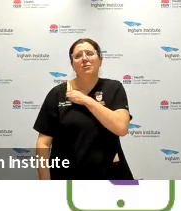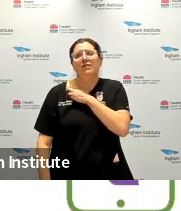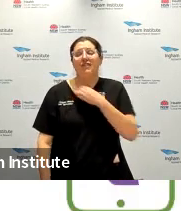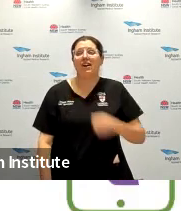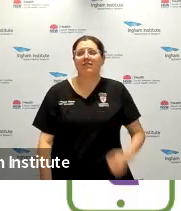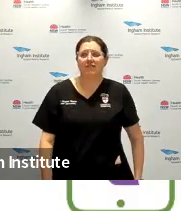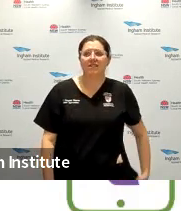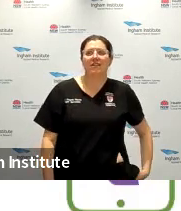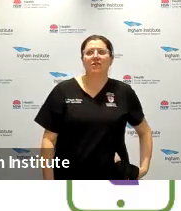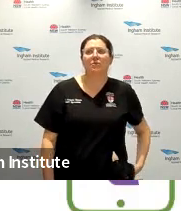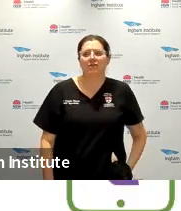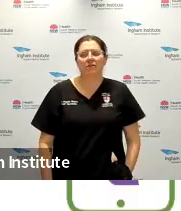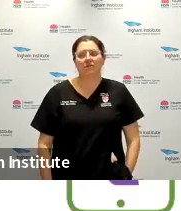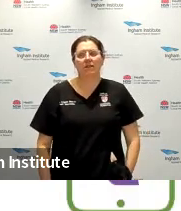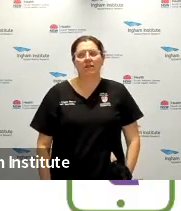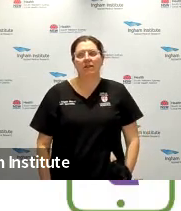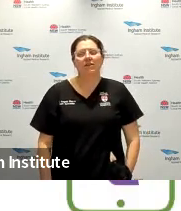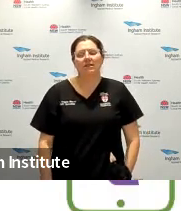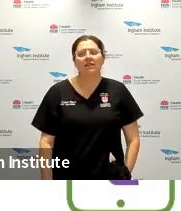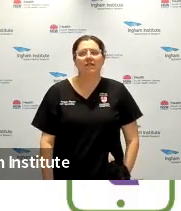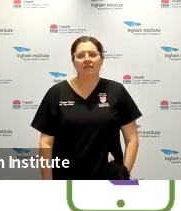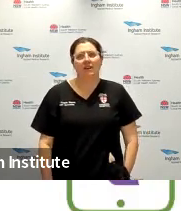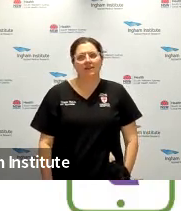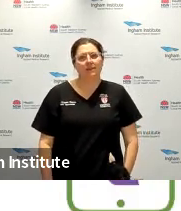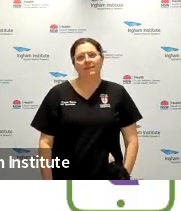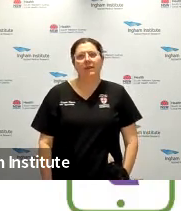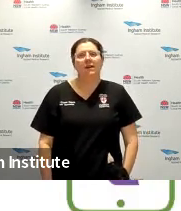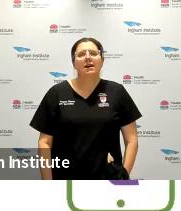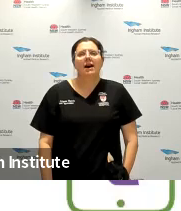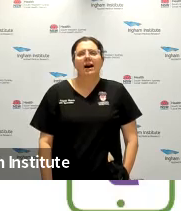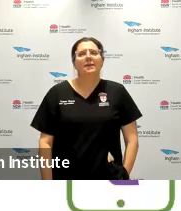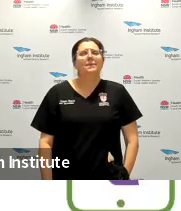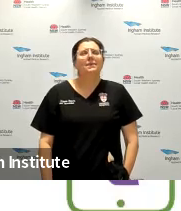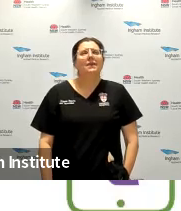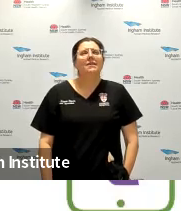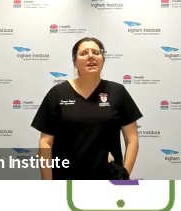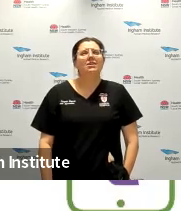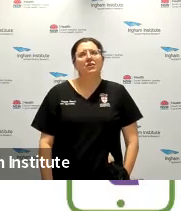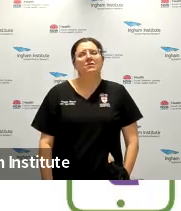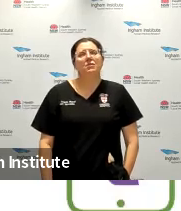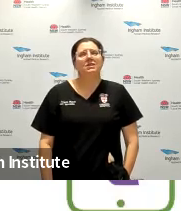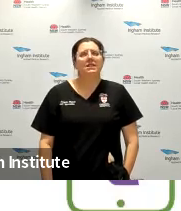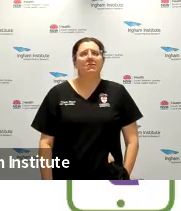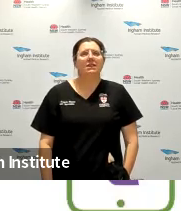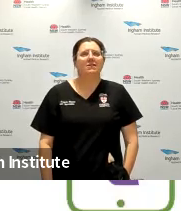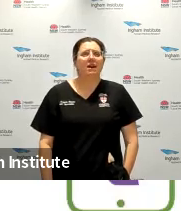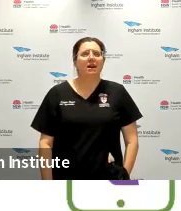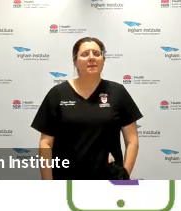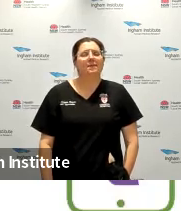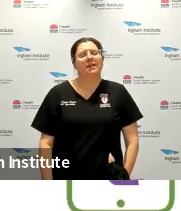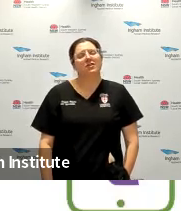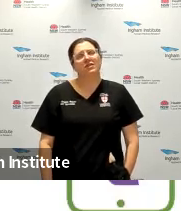72.5 versus 72.2 is really not a significant factor. Then in terms of predicting